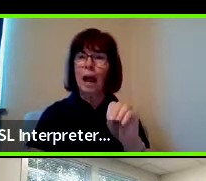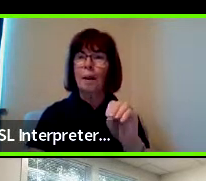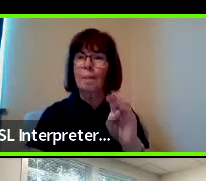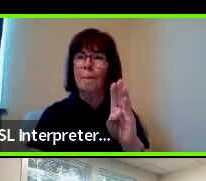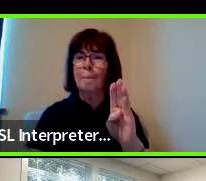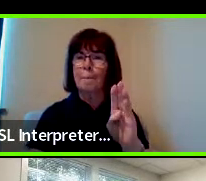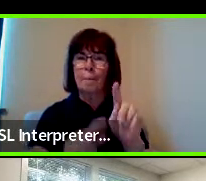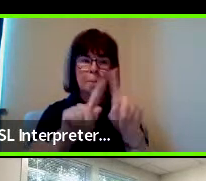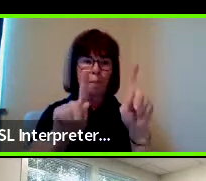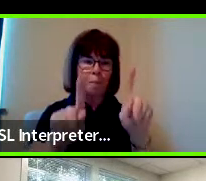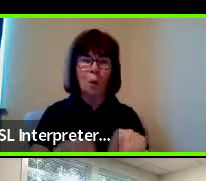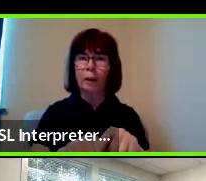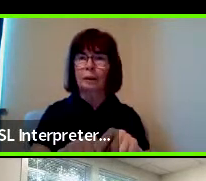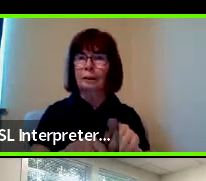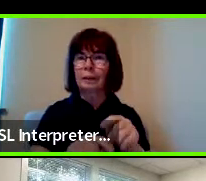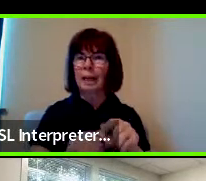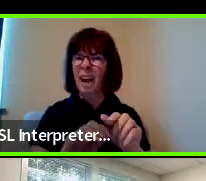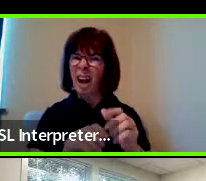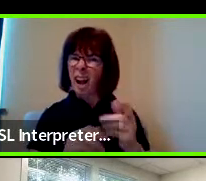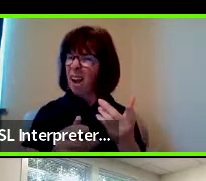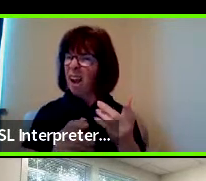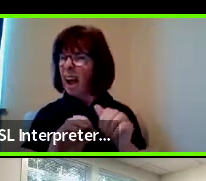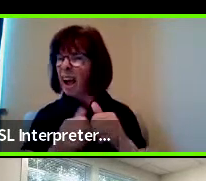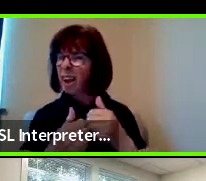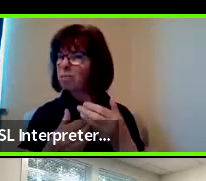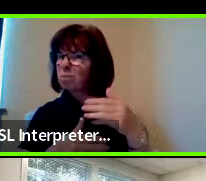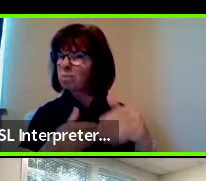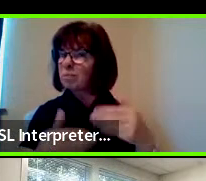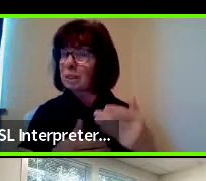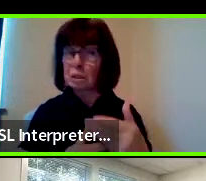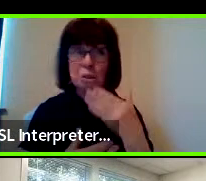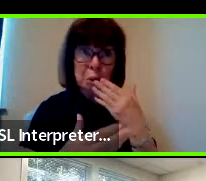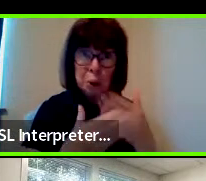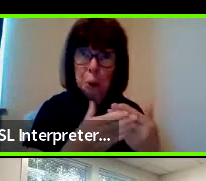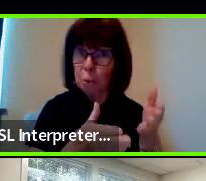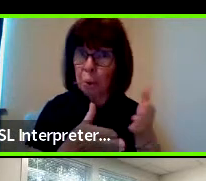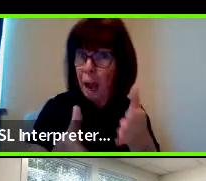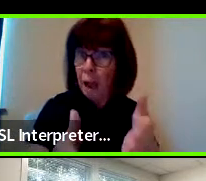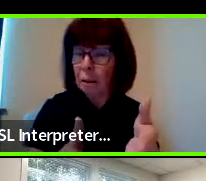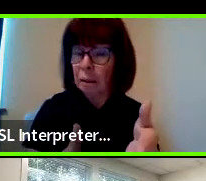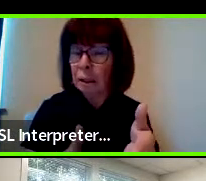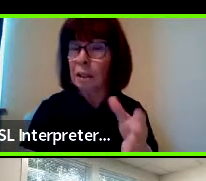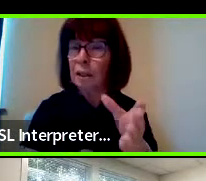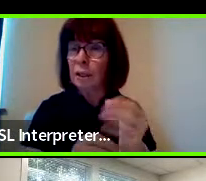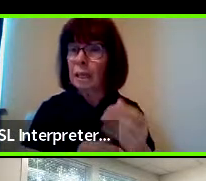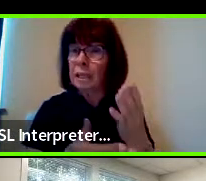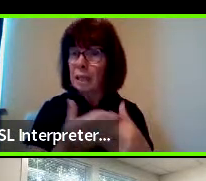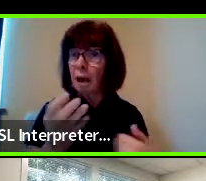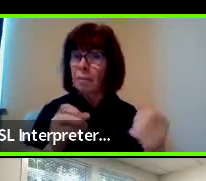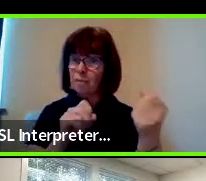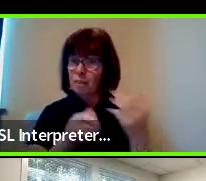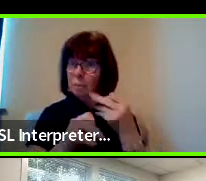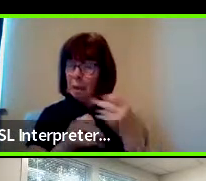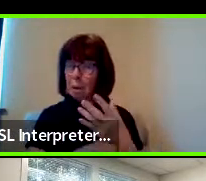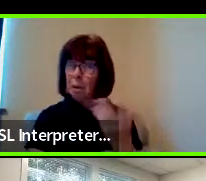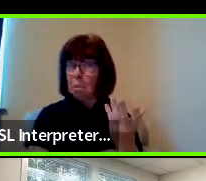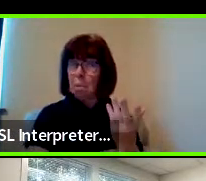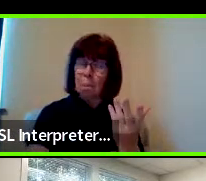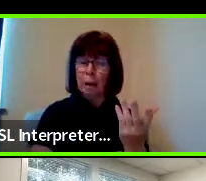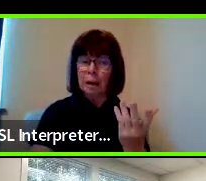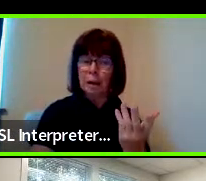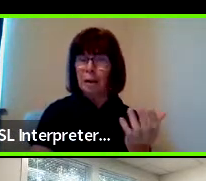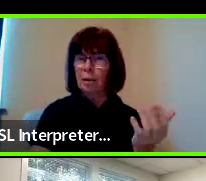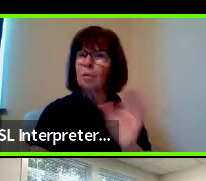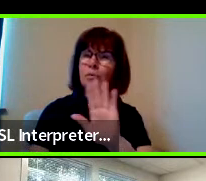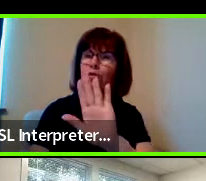it went from our community partners. Is this a good way to get some feedback? I'd love to hear just any